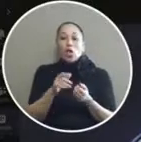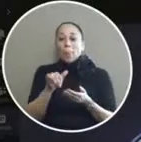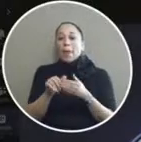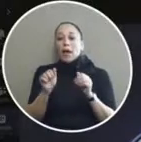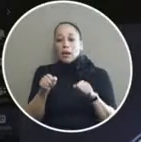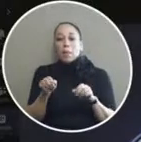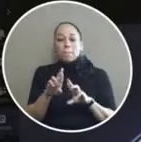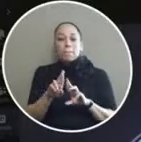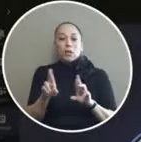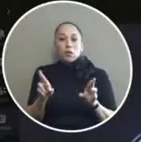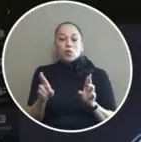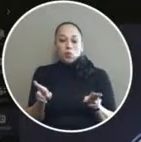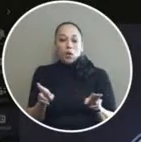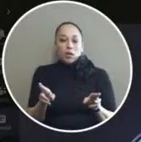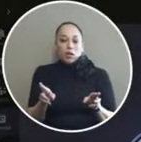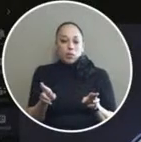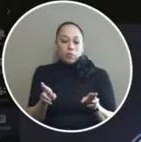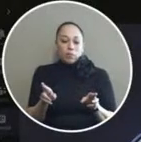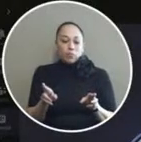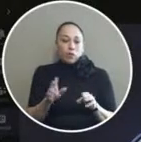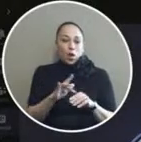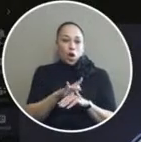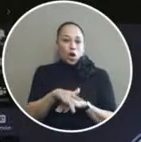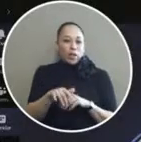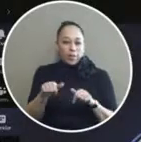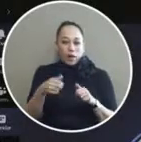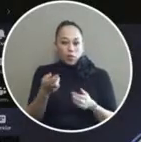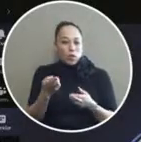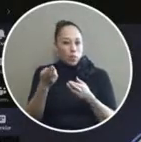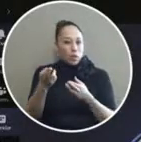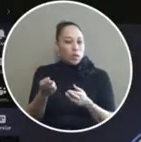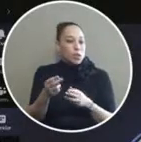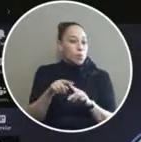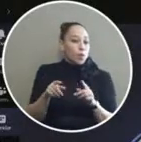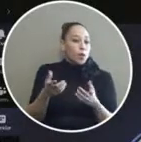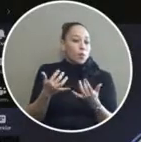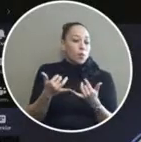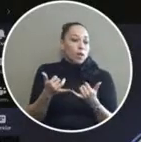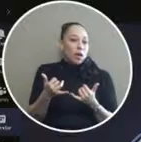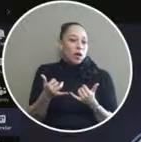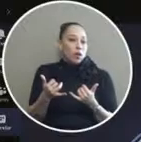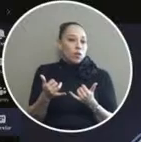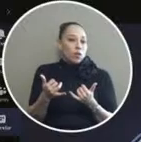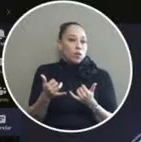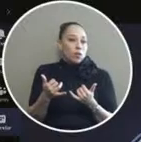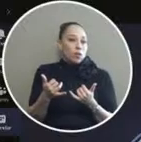be ready earlier than the recommendations, but currently we are